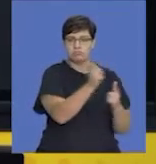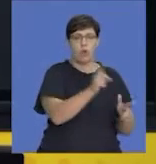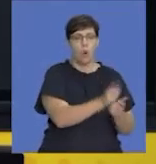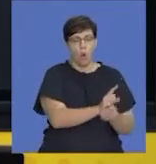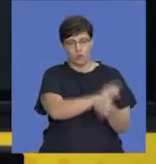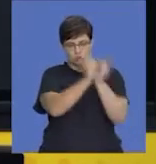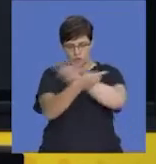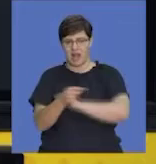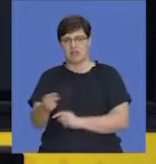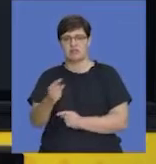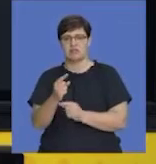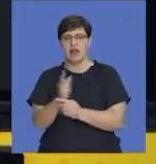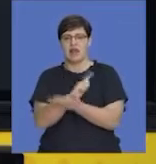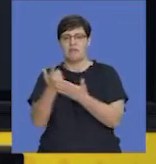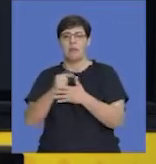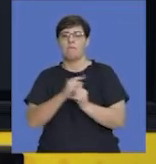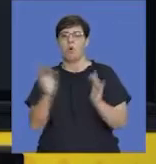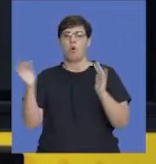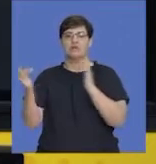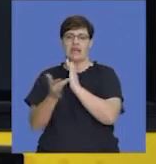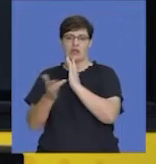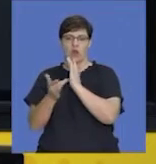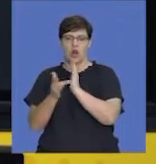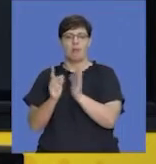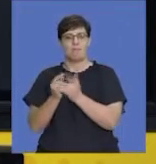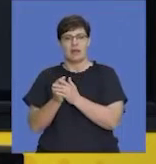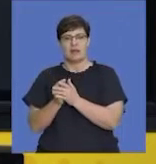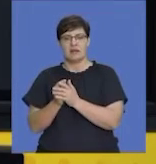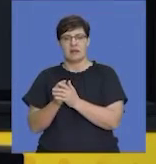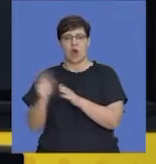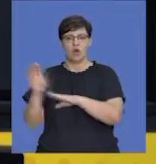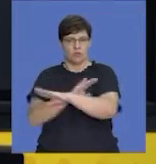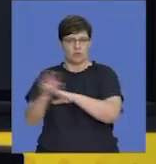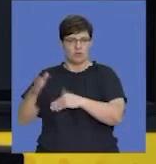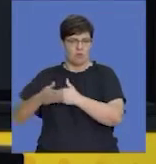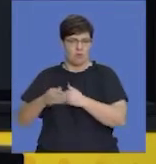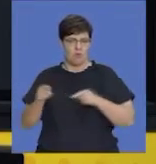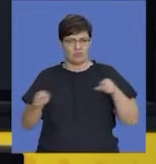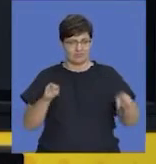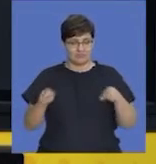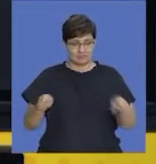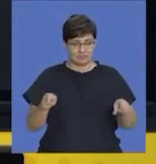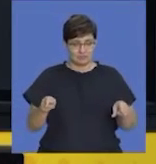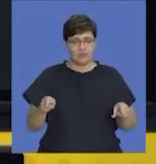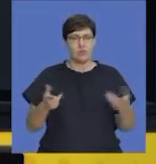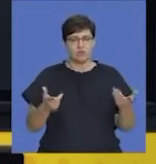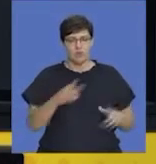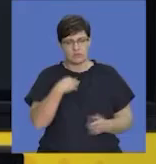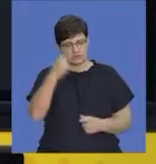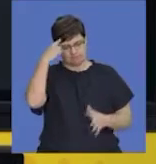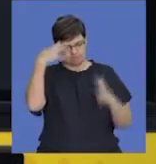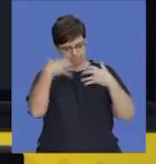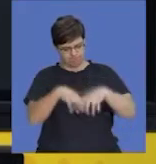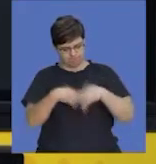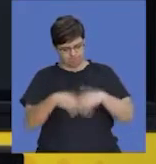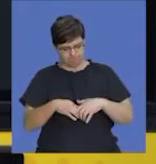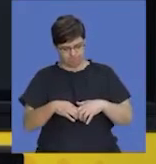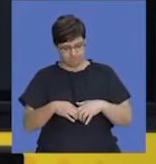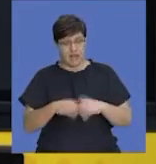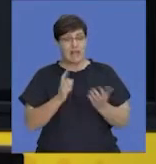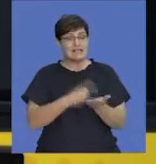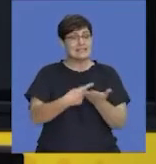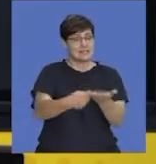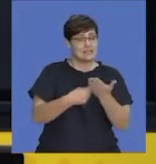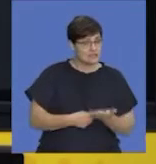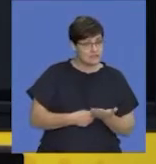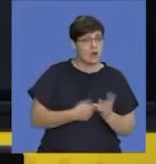technological where we do e-books. So obviously it's a question that requires you to either think about it, and a discussive essay would obviously give